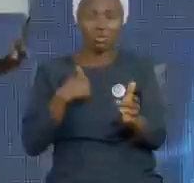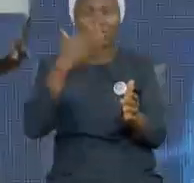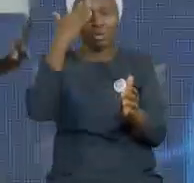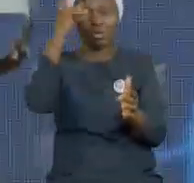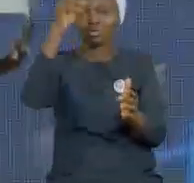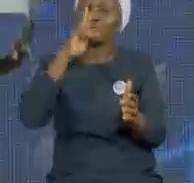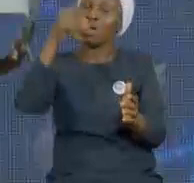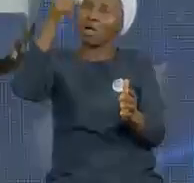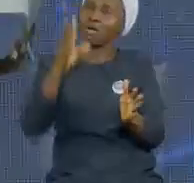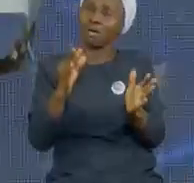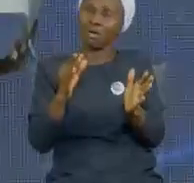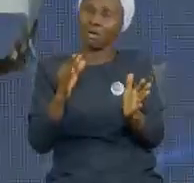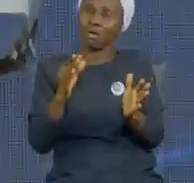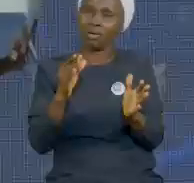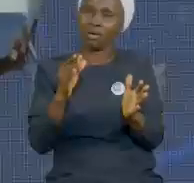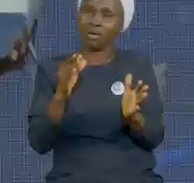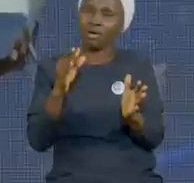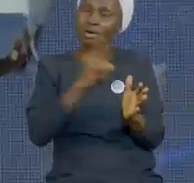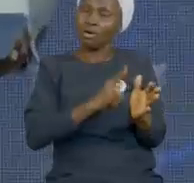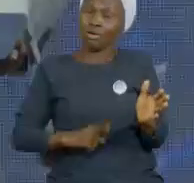of gods and the Lord of lords.